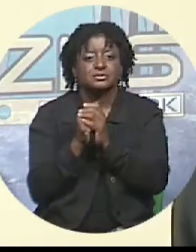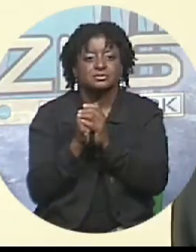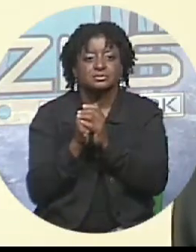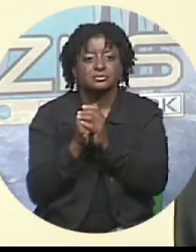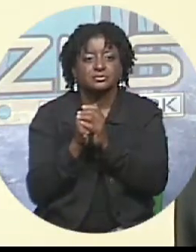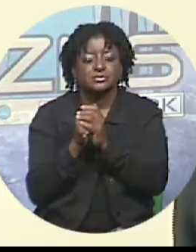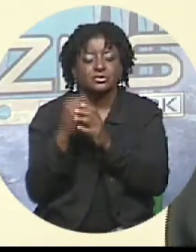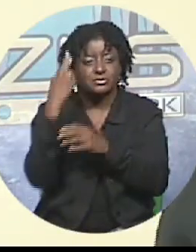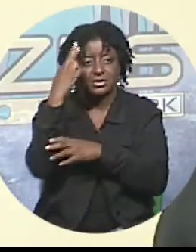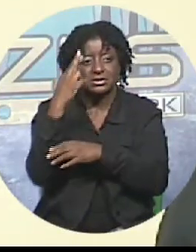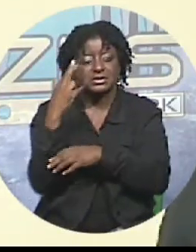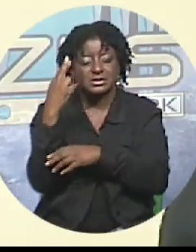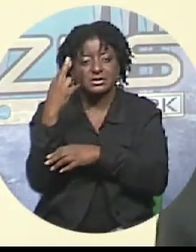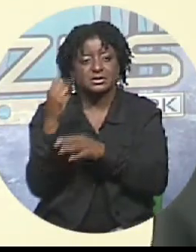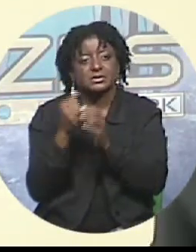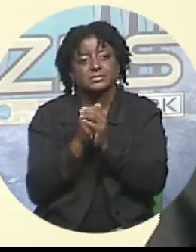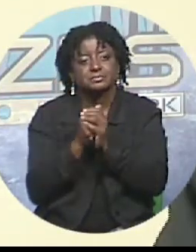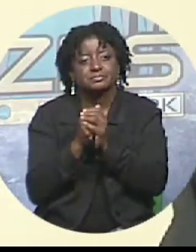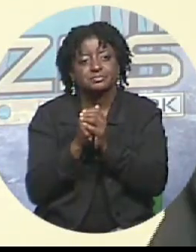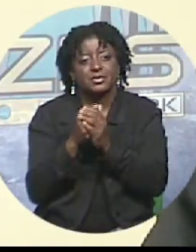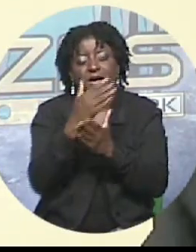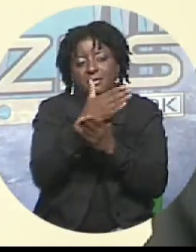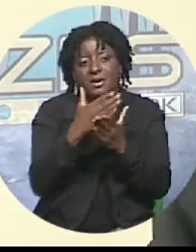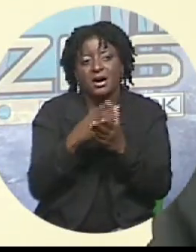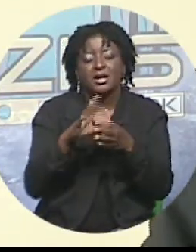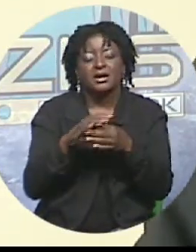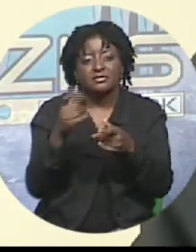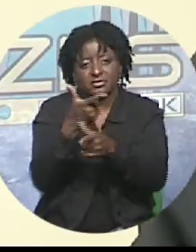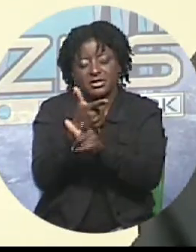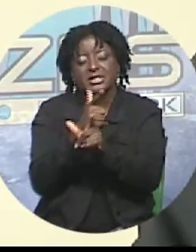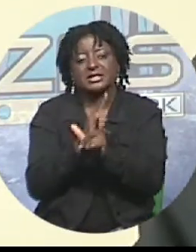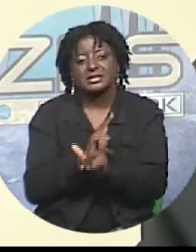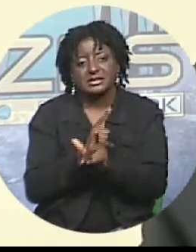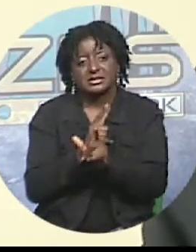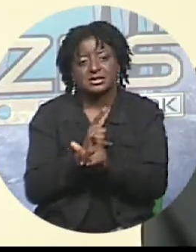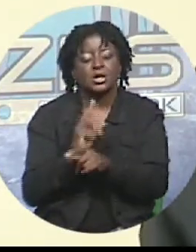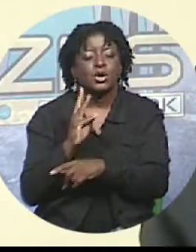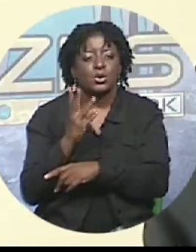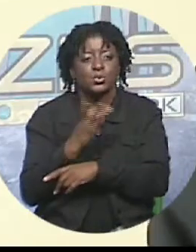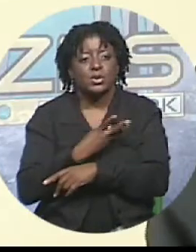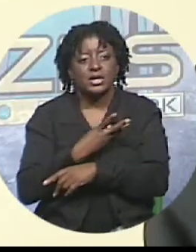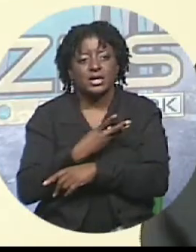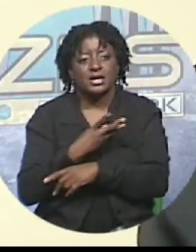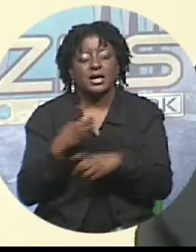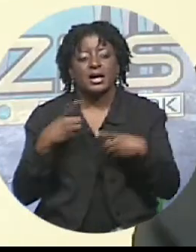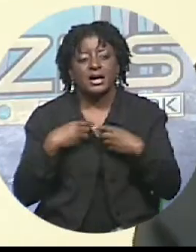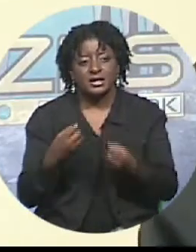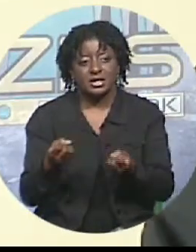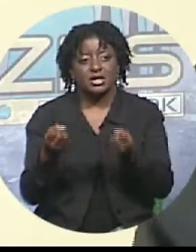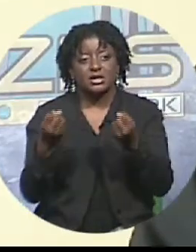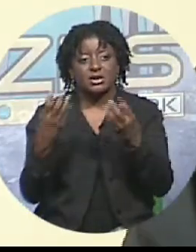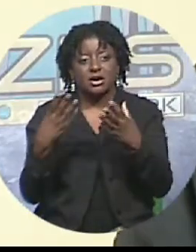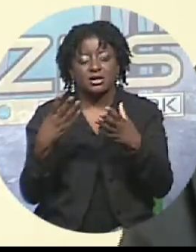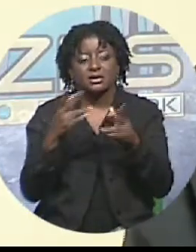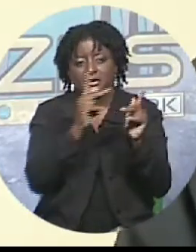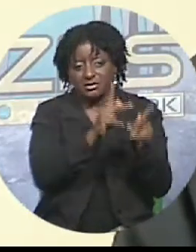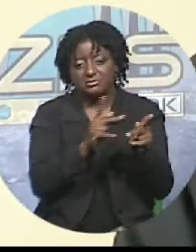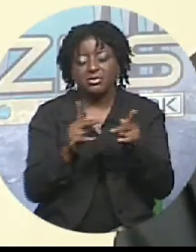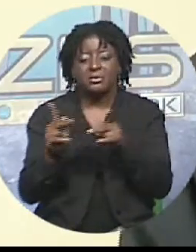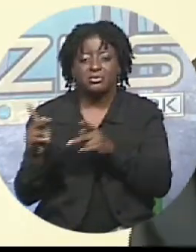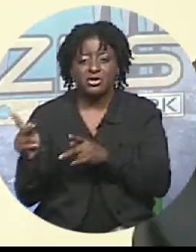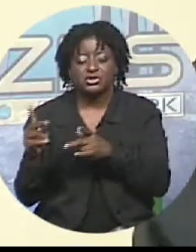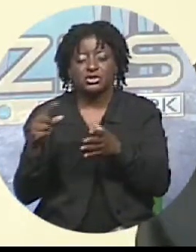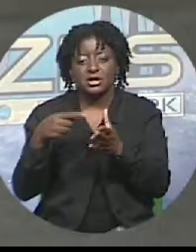as part of the lease arrangement, we would have had a lot of the preparation of the